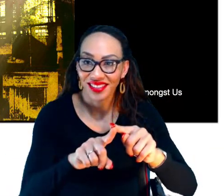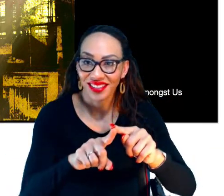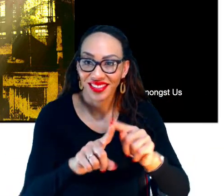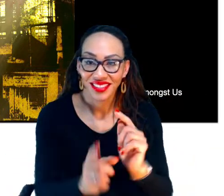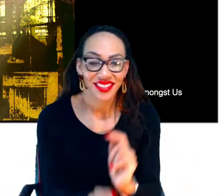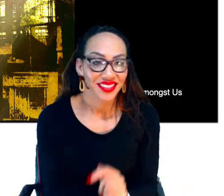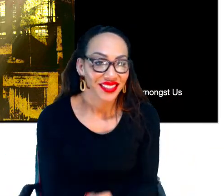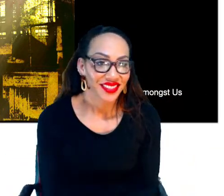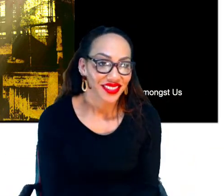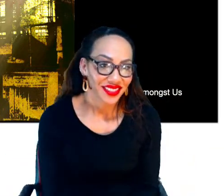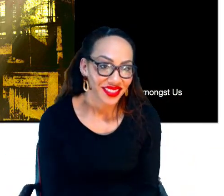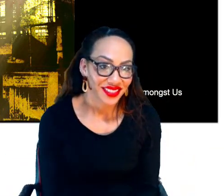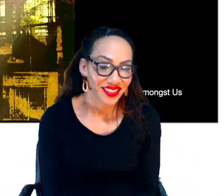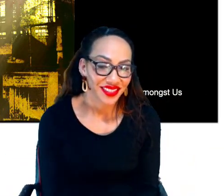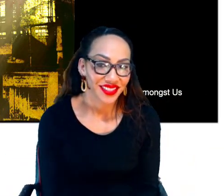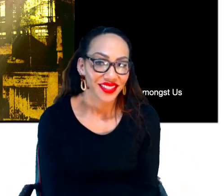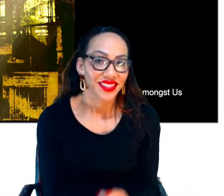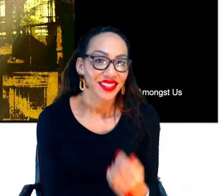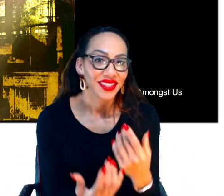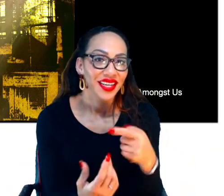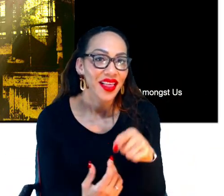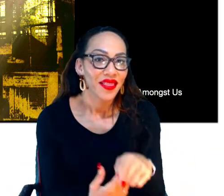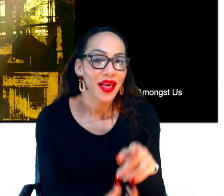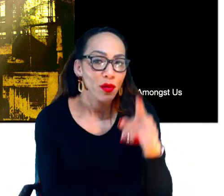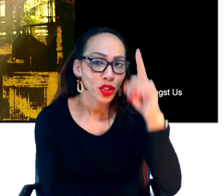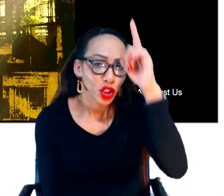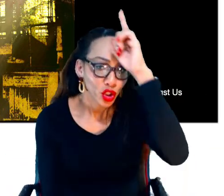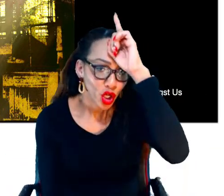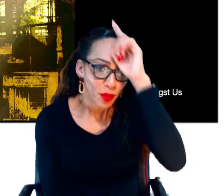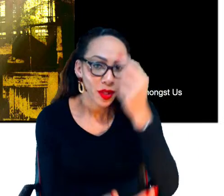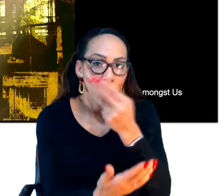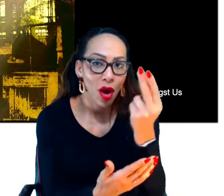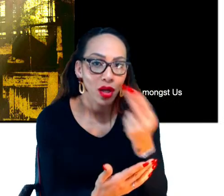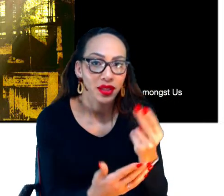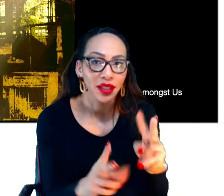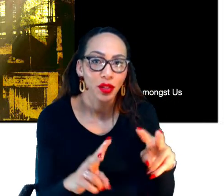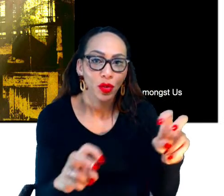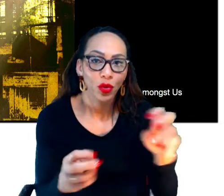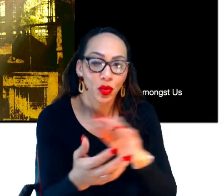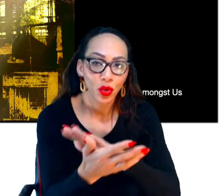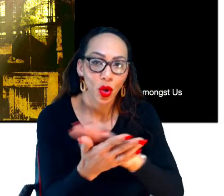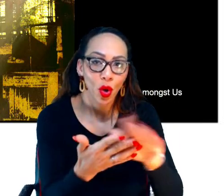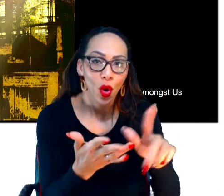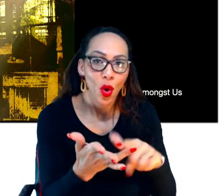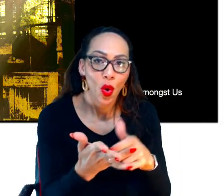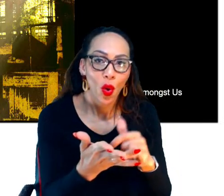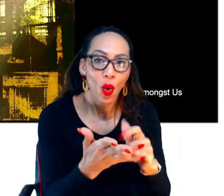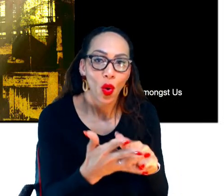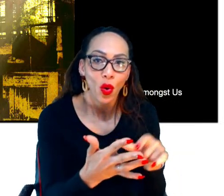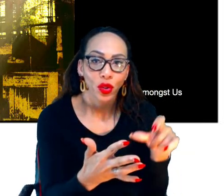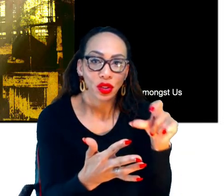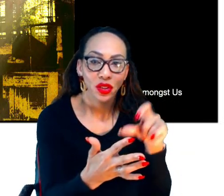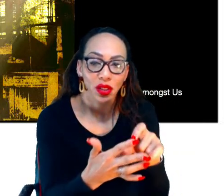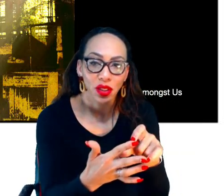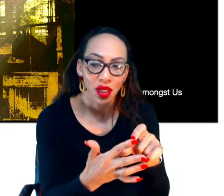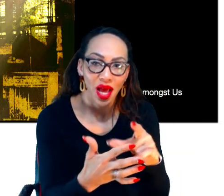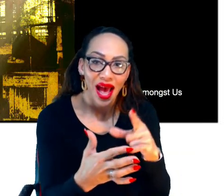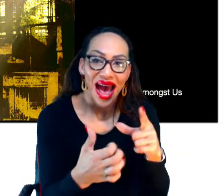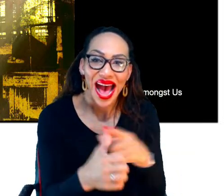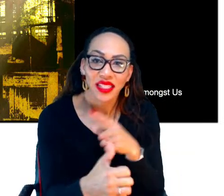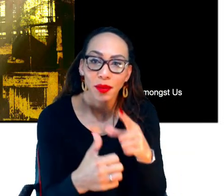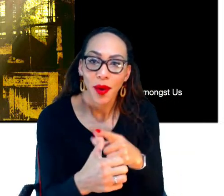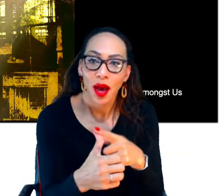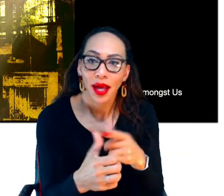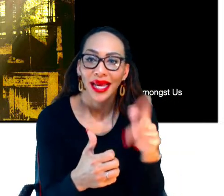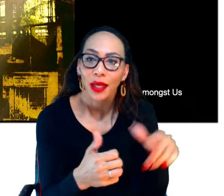was a German artist called Horst Adameit, who was a student of Joseph Beuys, but he had